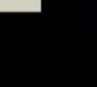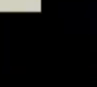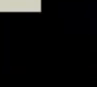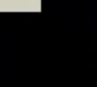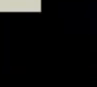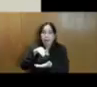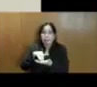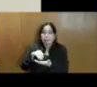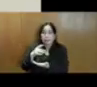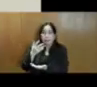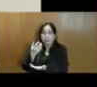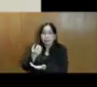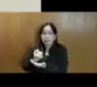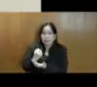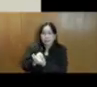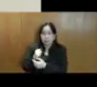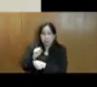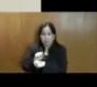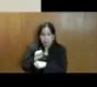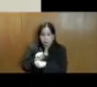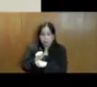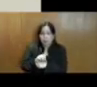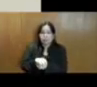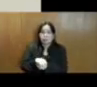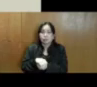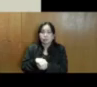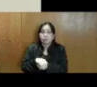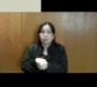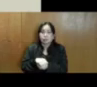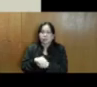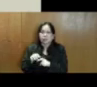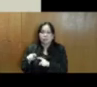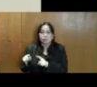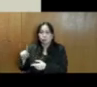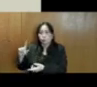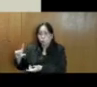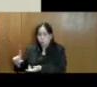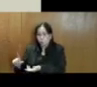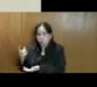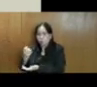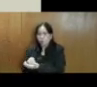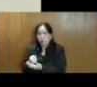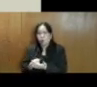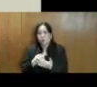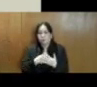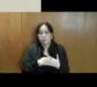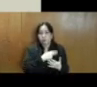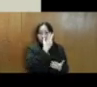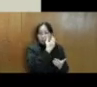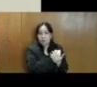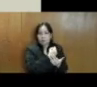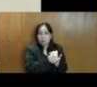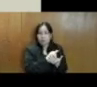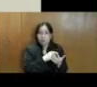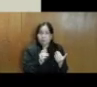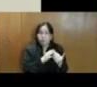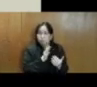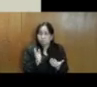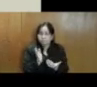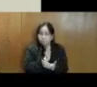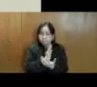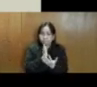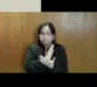also observe this for lower income jobs and even a little bit for higher income jobs. But really these middle income jobs seem to be